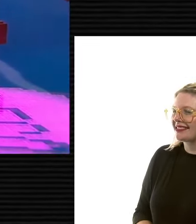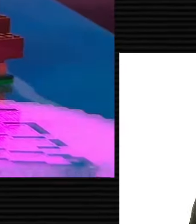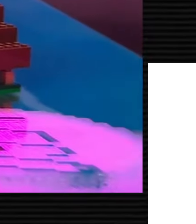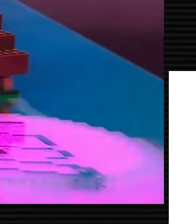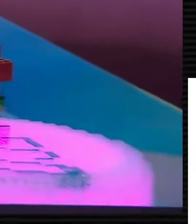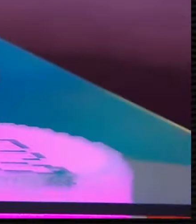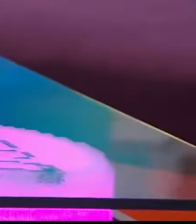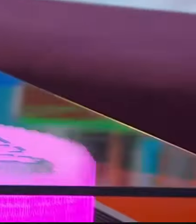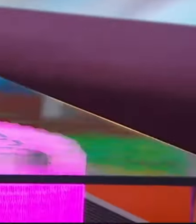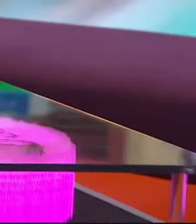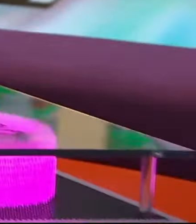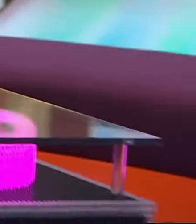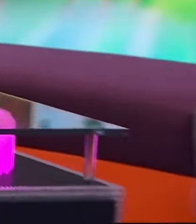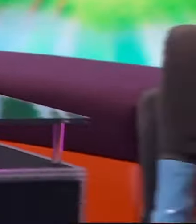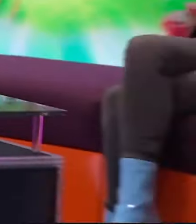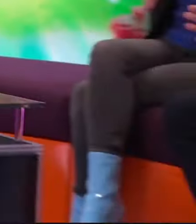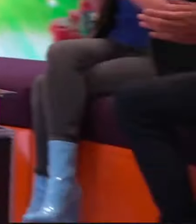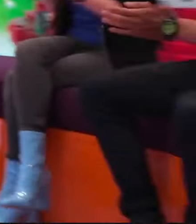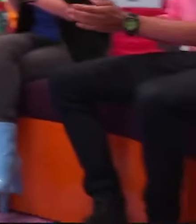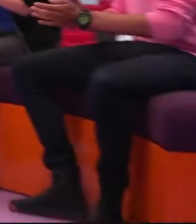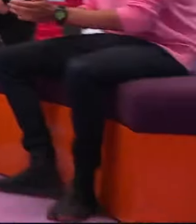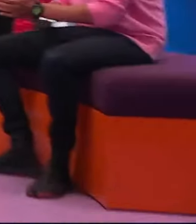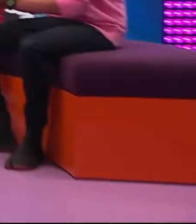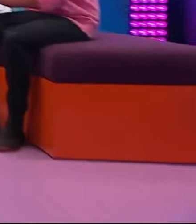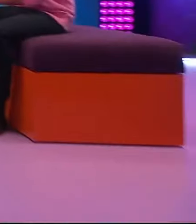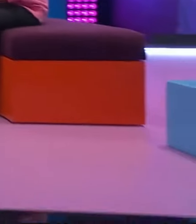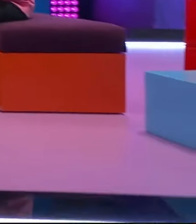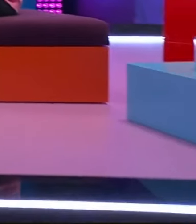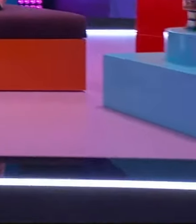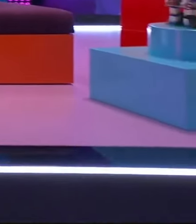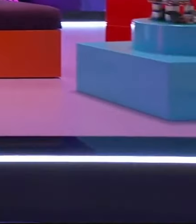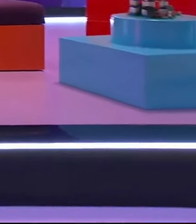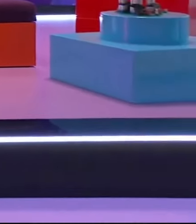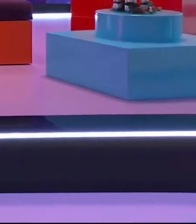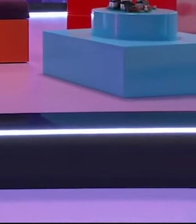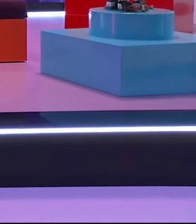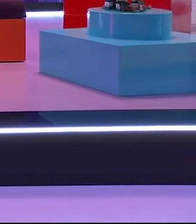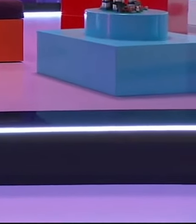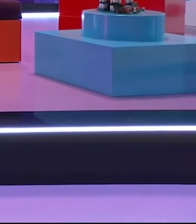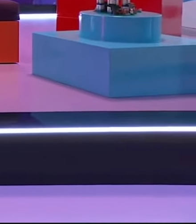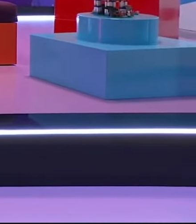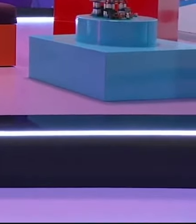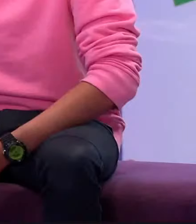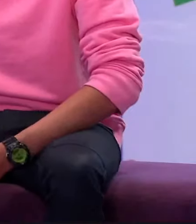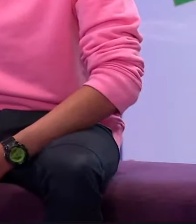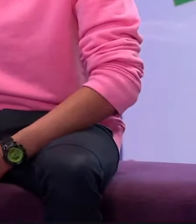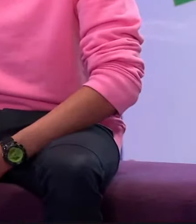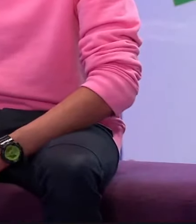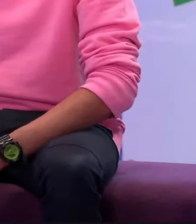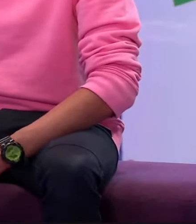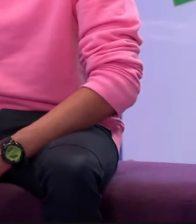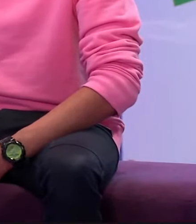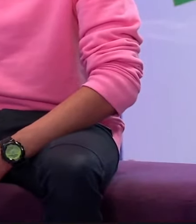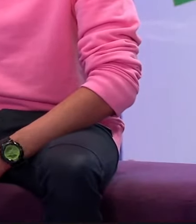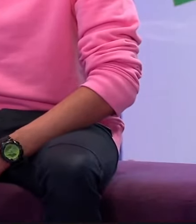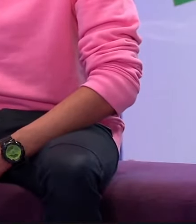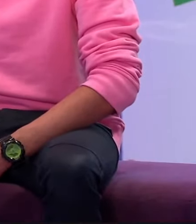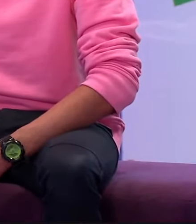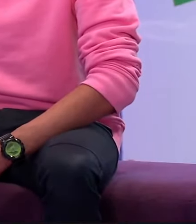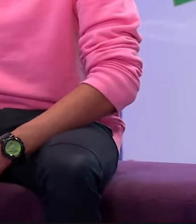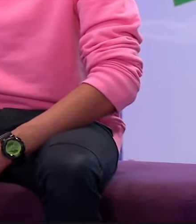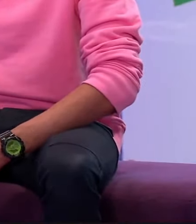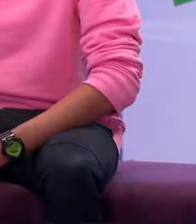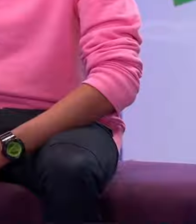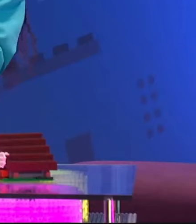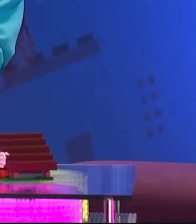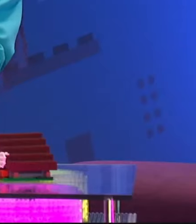Yeah, Snifferish, TD Blocks. Amazing, absolutely love that. I've got to admit, when I first heard about combining the physical